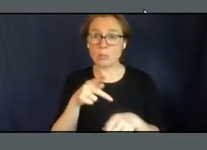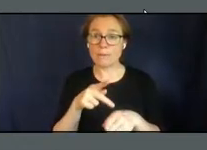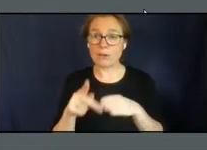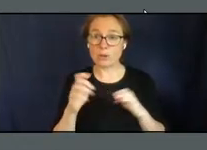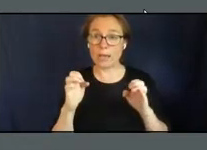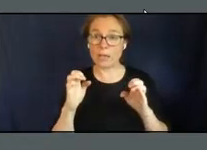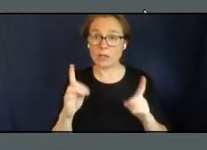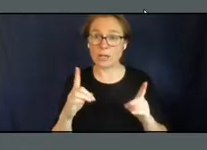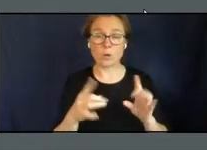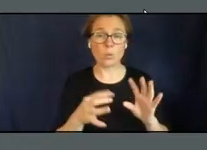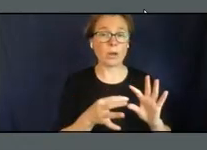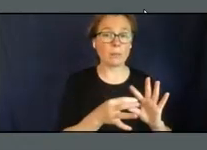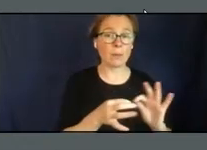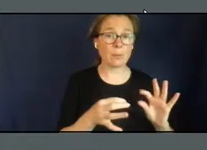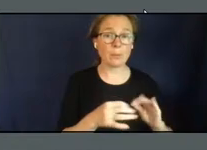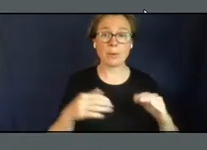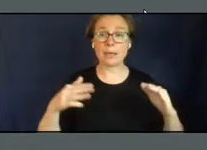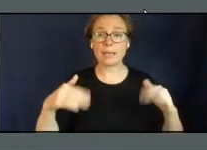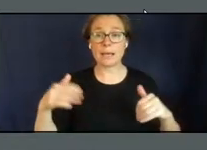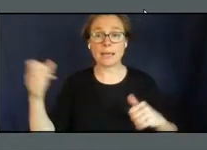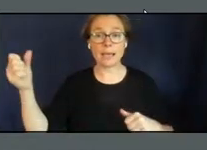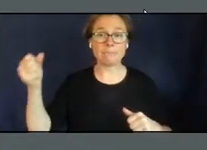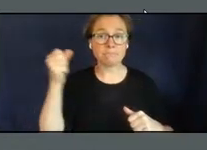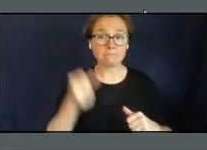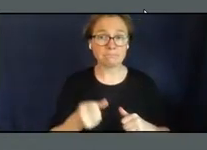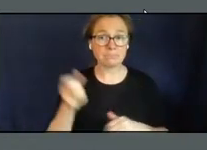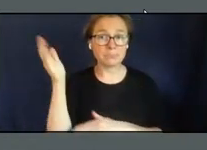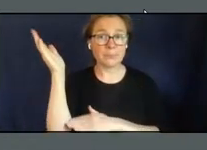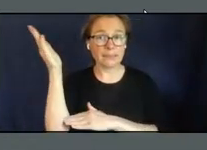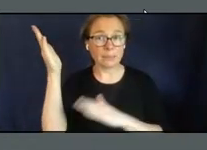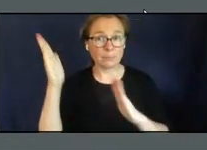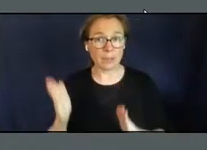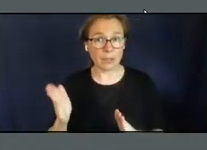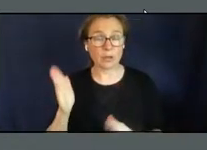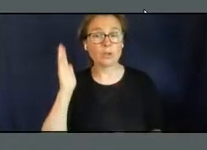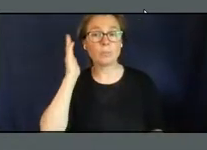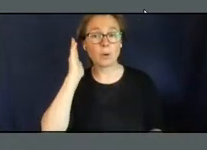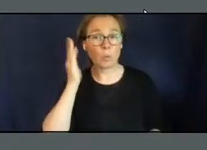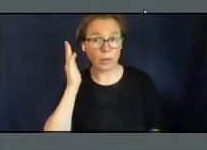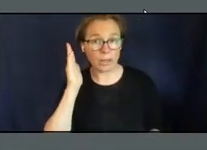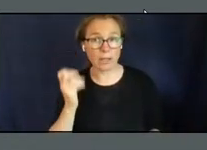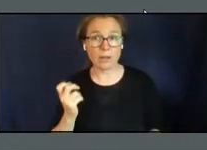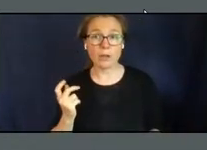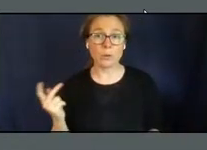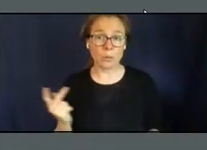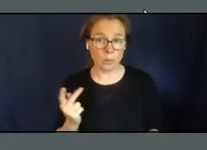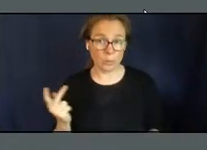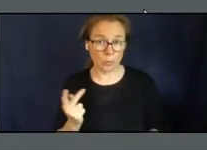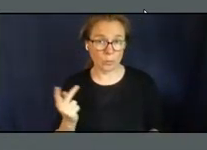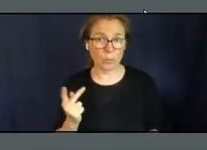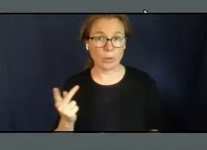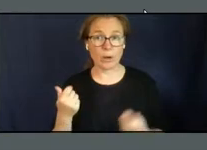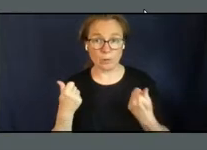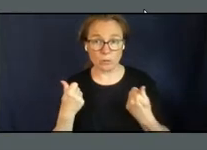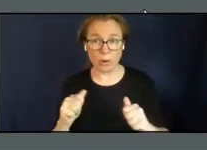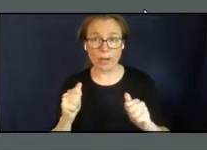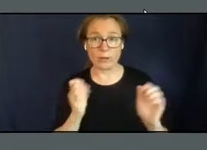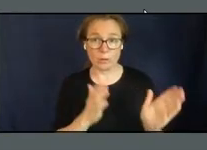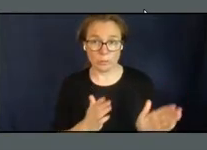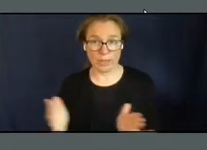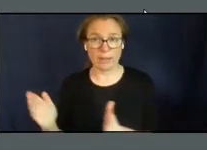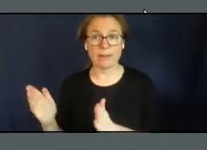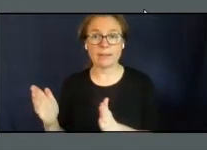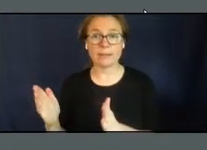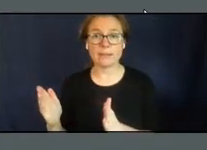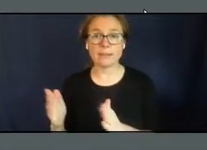yet, some speakers that will be coming. So Dr. DeVivier and I are working toward that. I don't want to